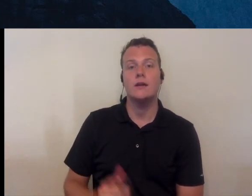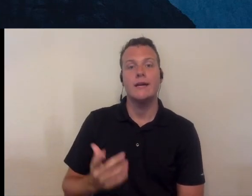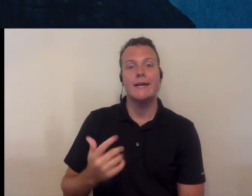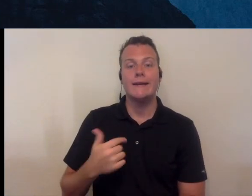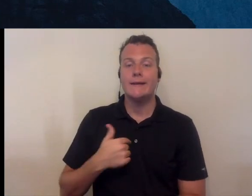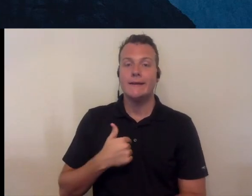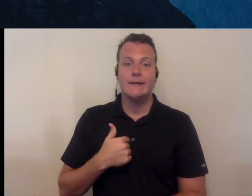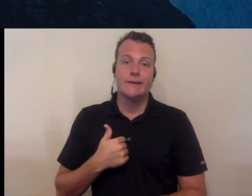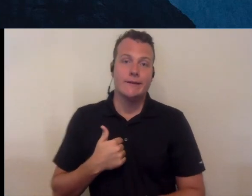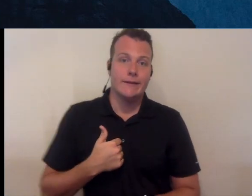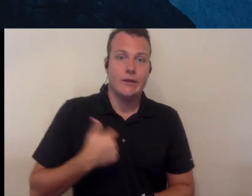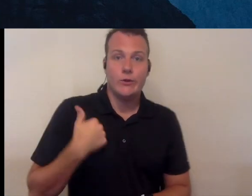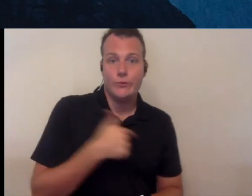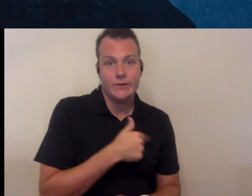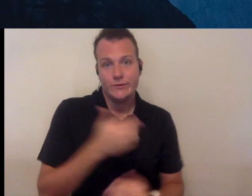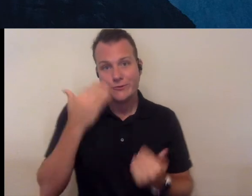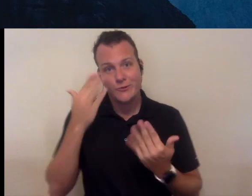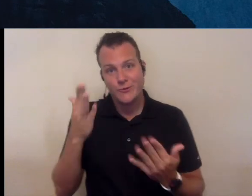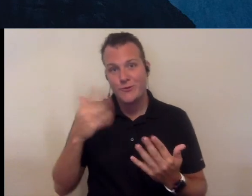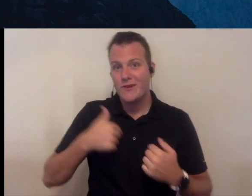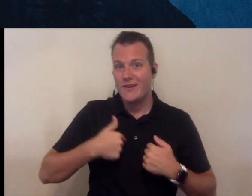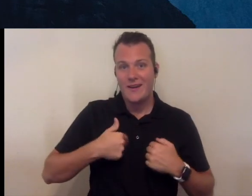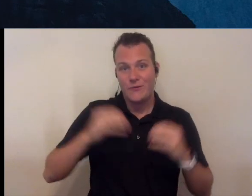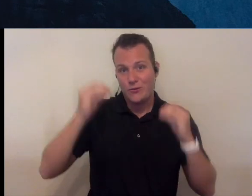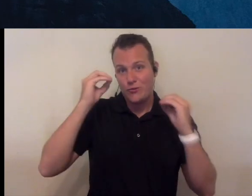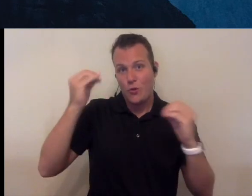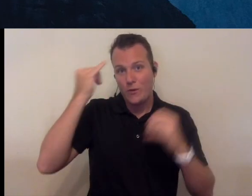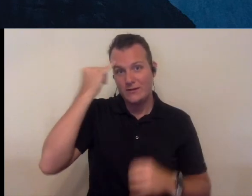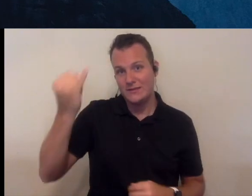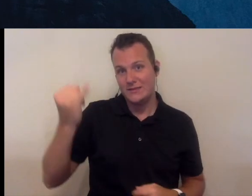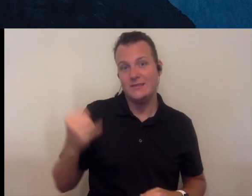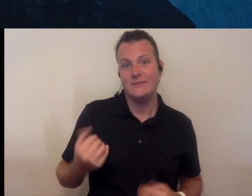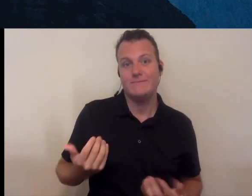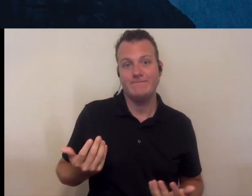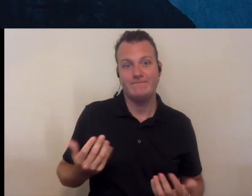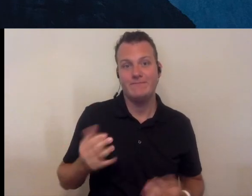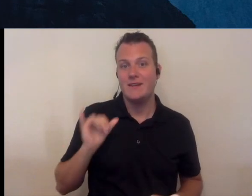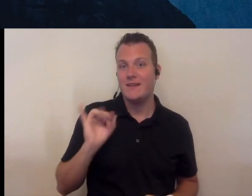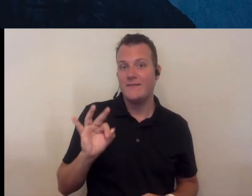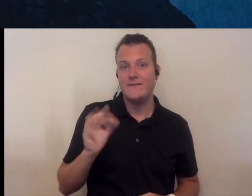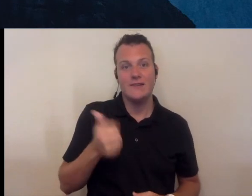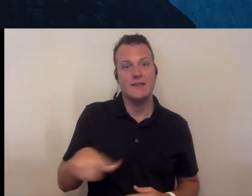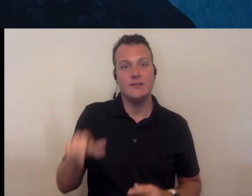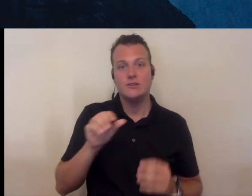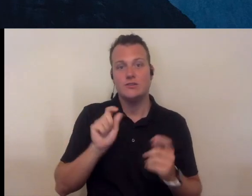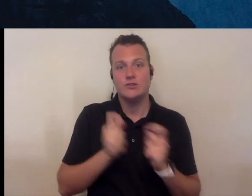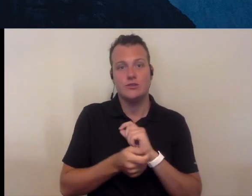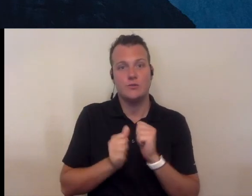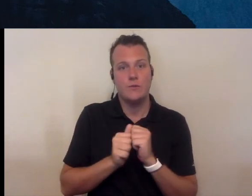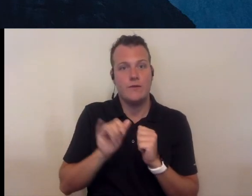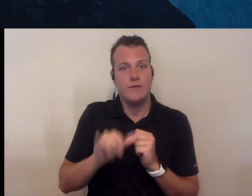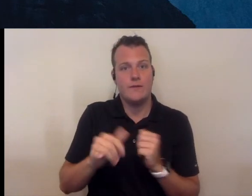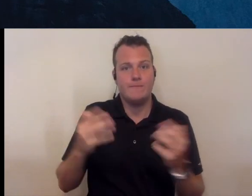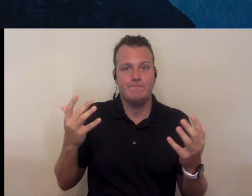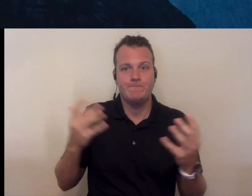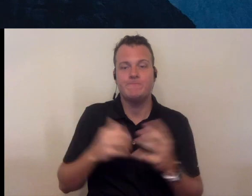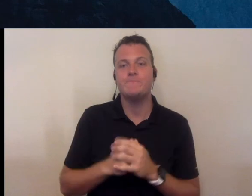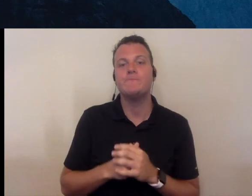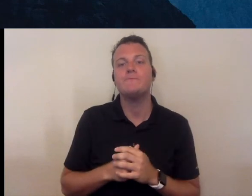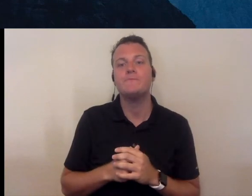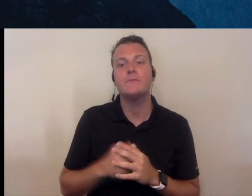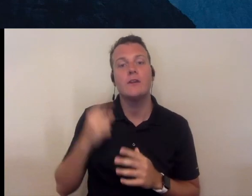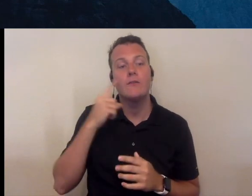1st. So we won't know, and I have no idea if there's going to be any changes with